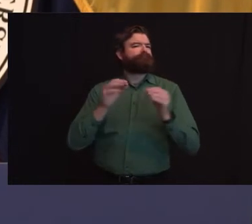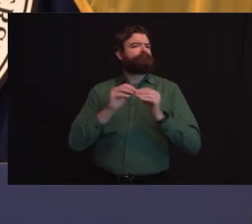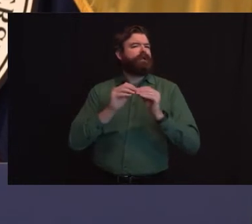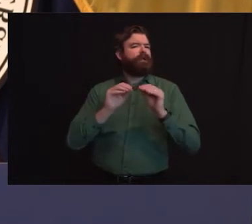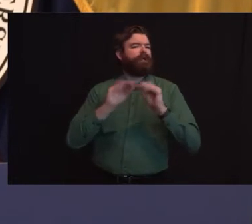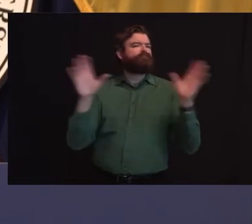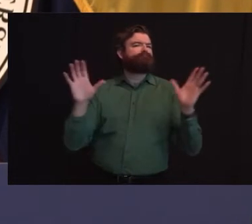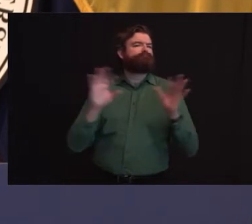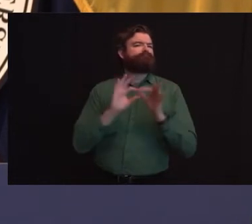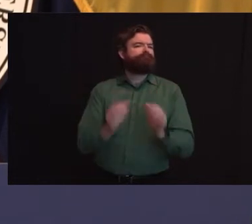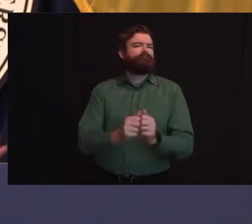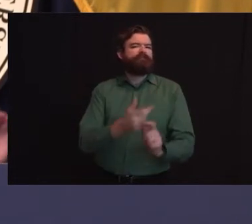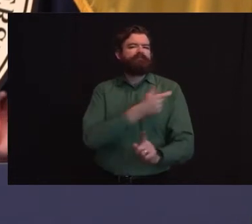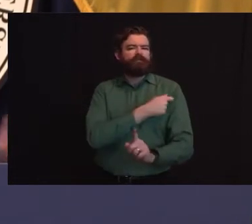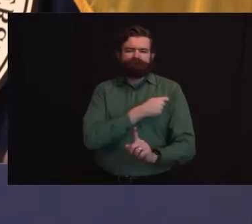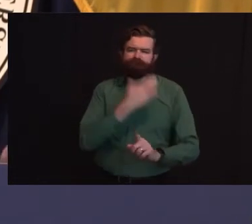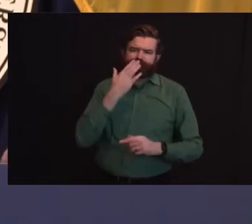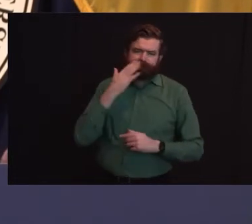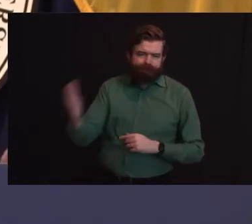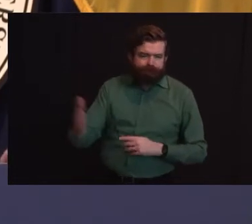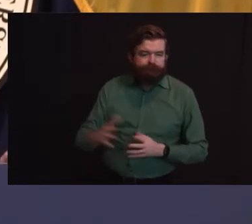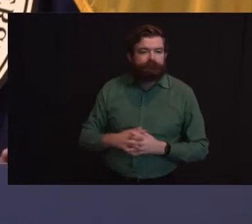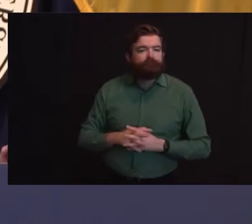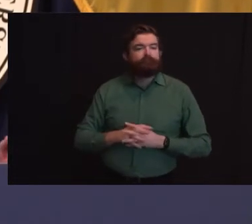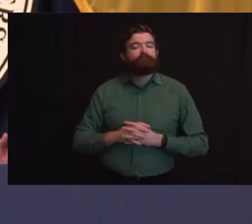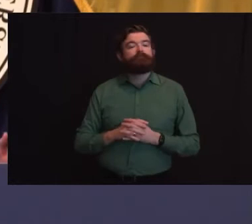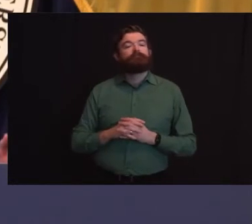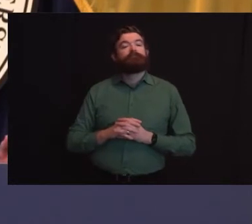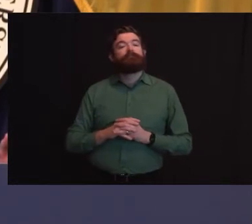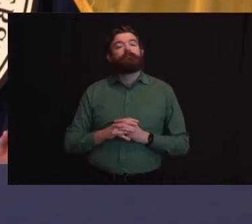as always, I know you got some compliance.